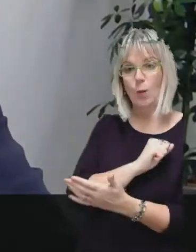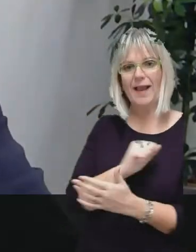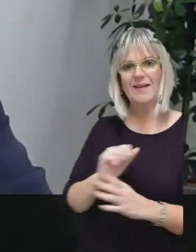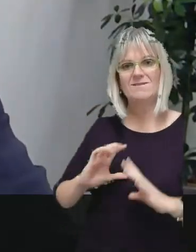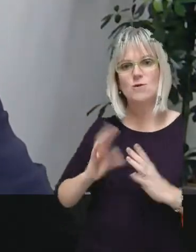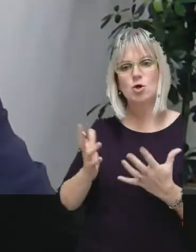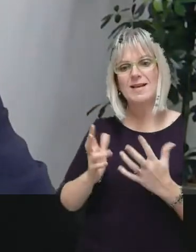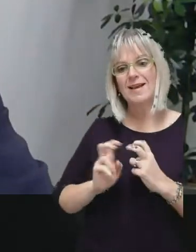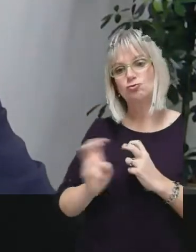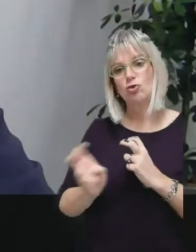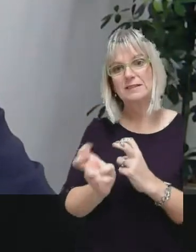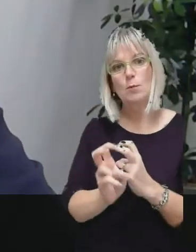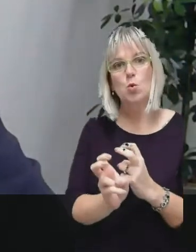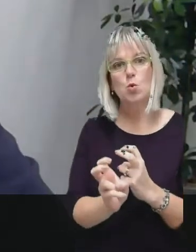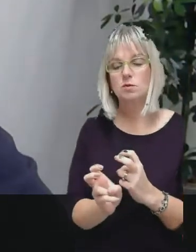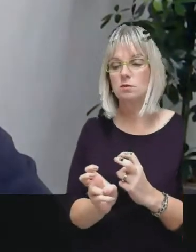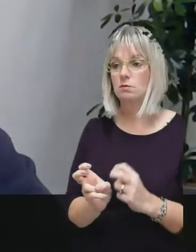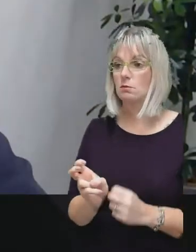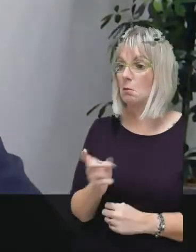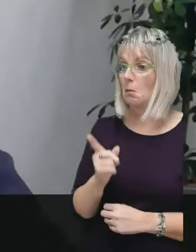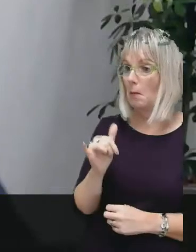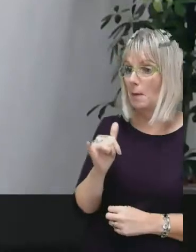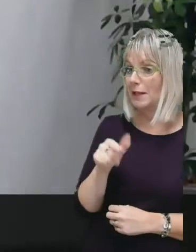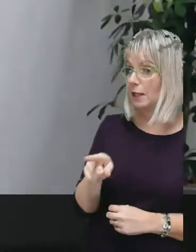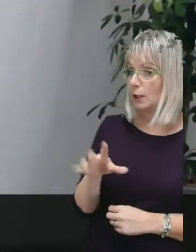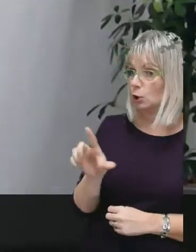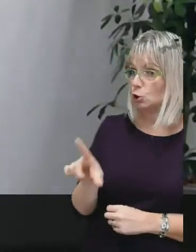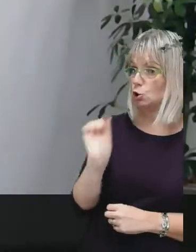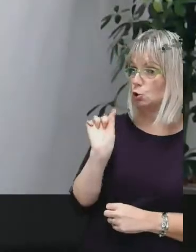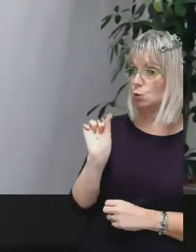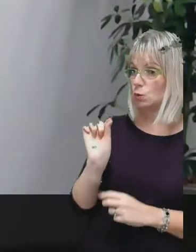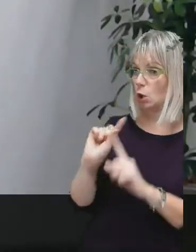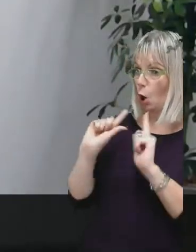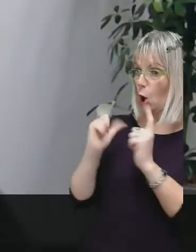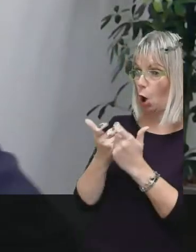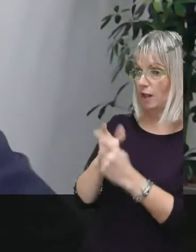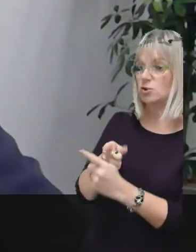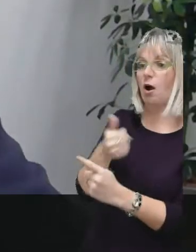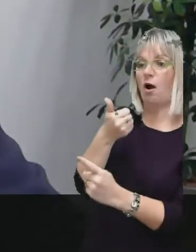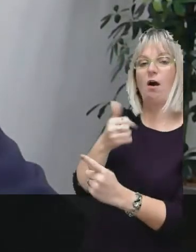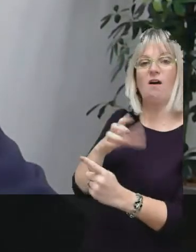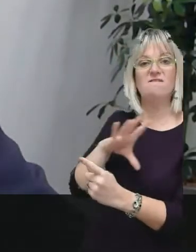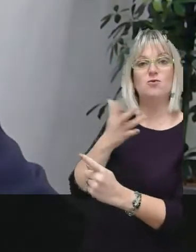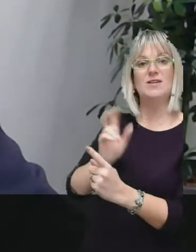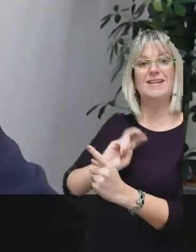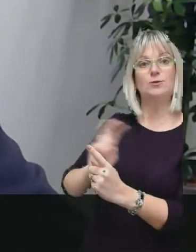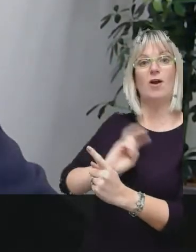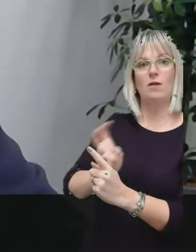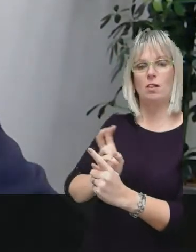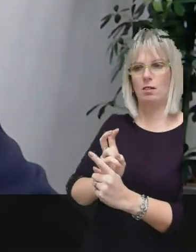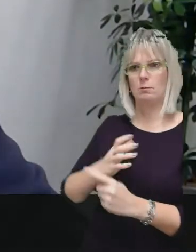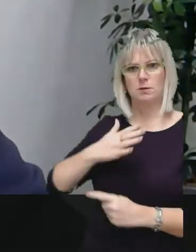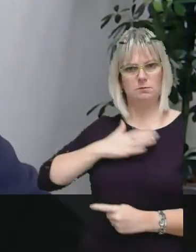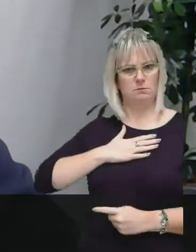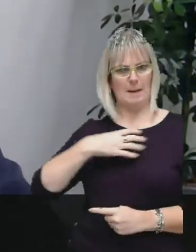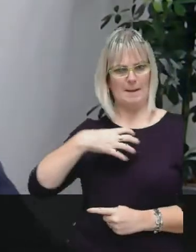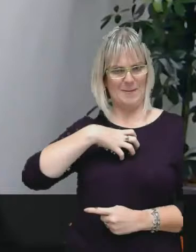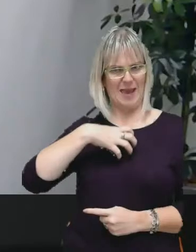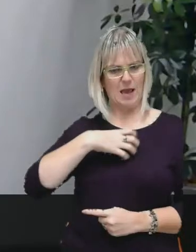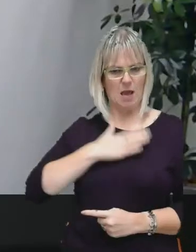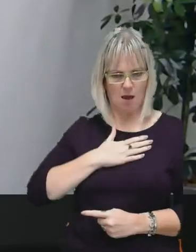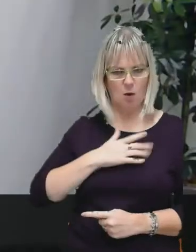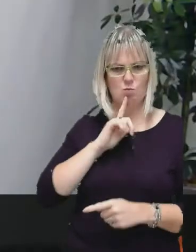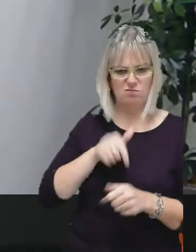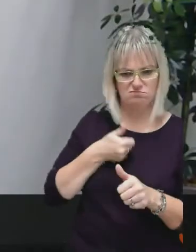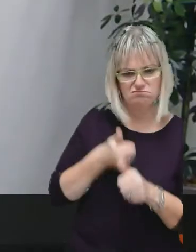further education college because you get free travel. So as long as I'm mayor, we've got that free travel for under 18s, which is really important. I've